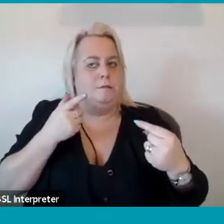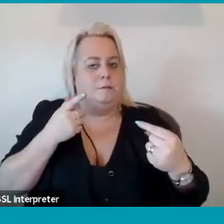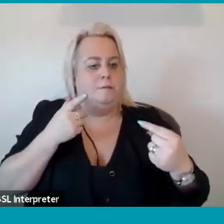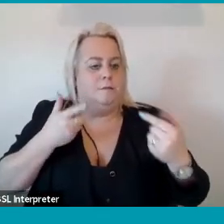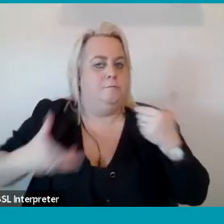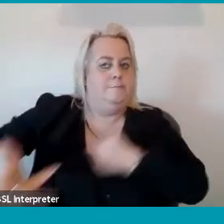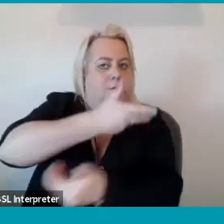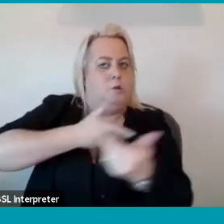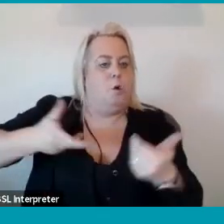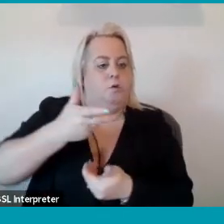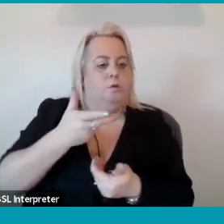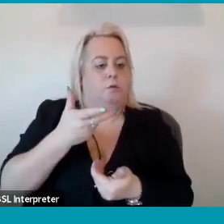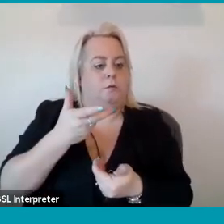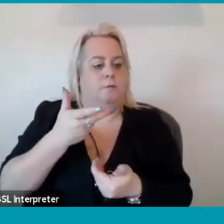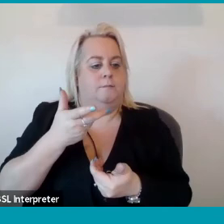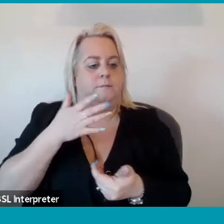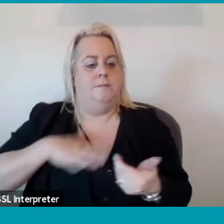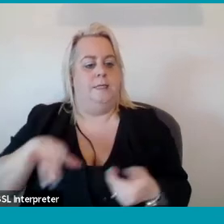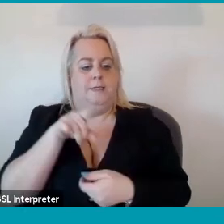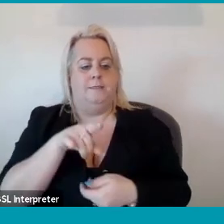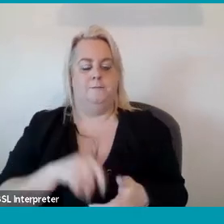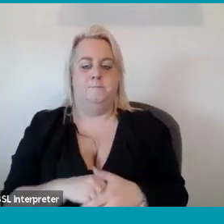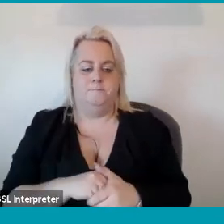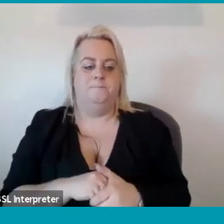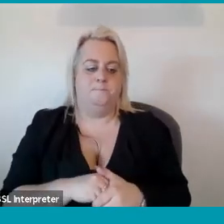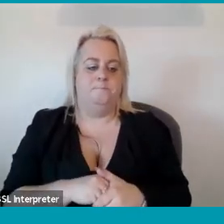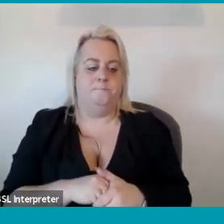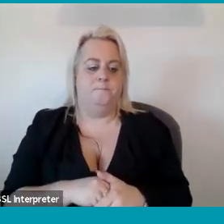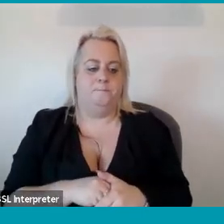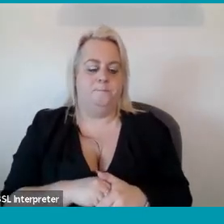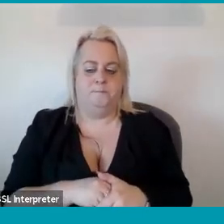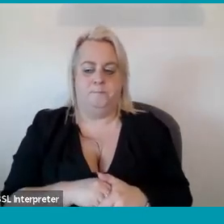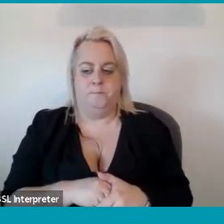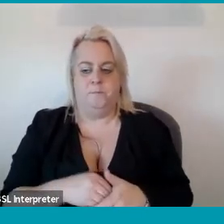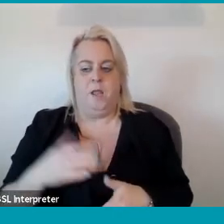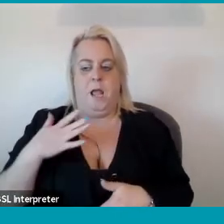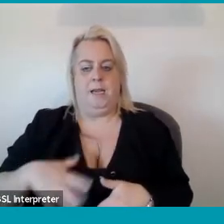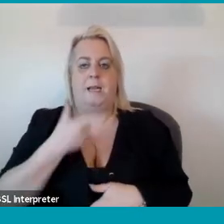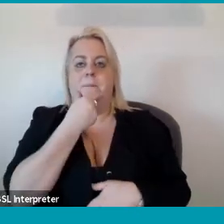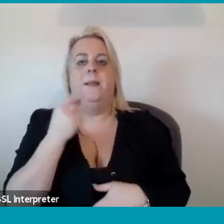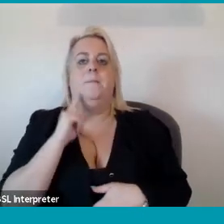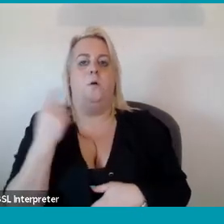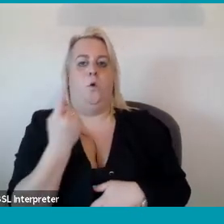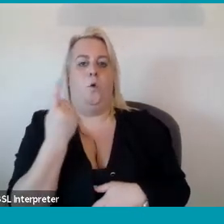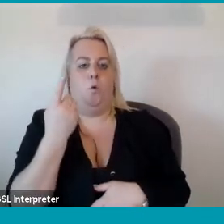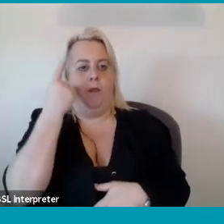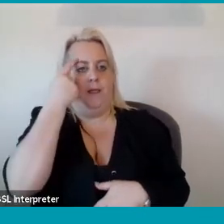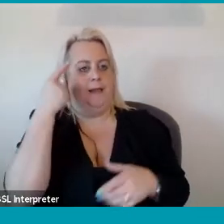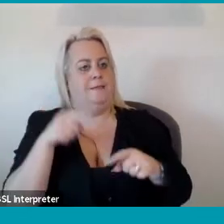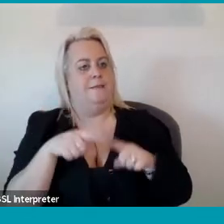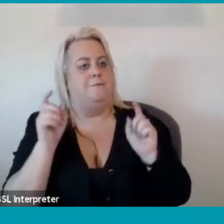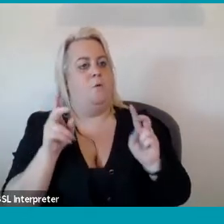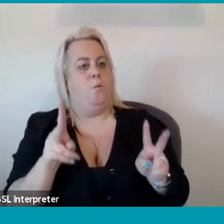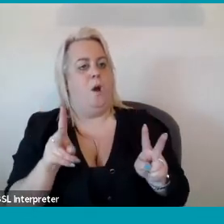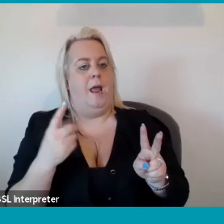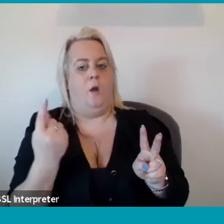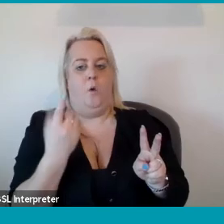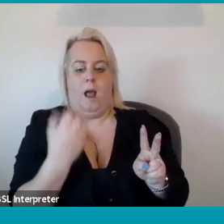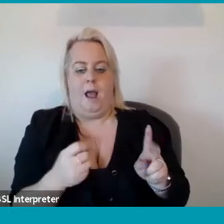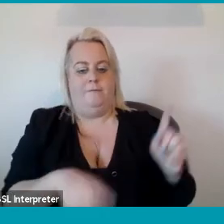of the game, then we really need to think about having people who have diversity of thought, challenging that status quo. We know